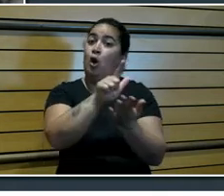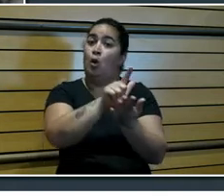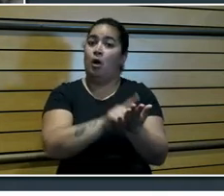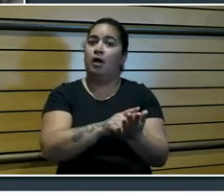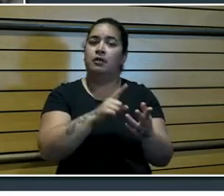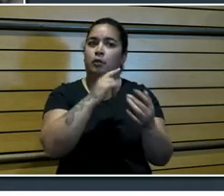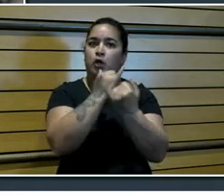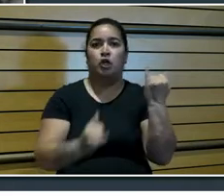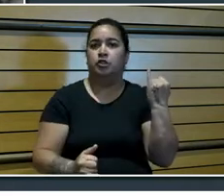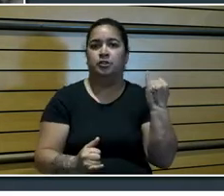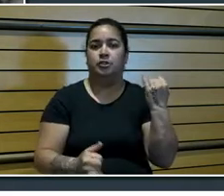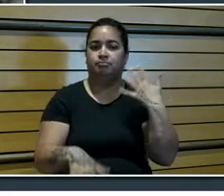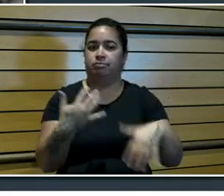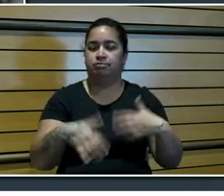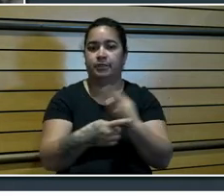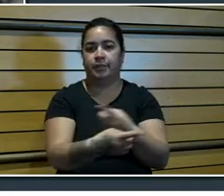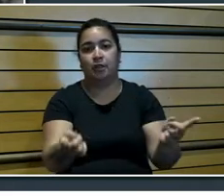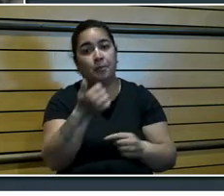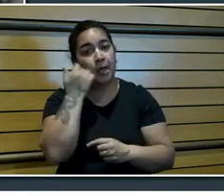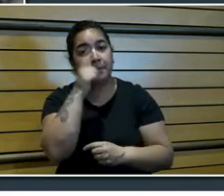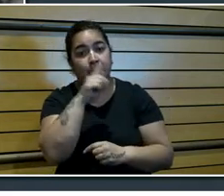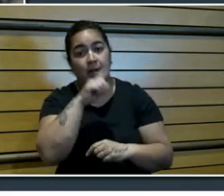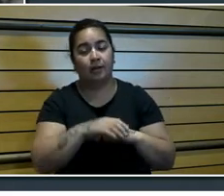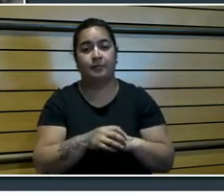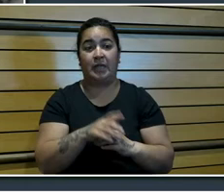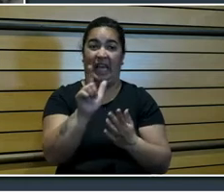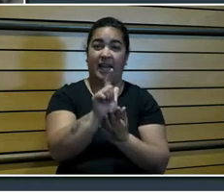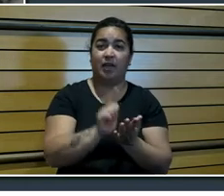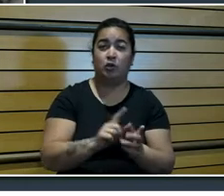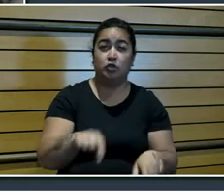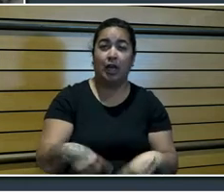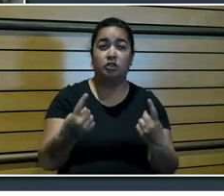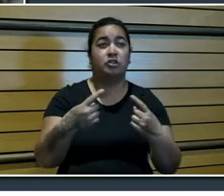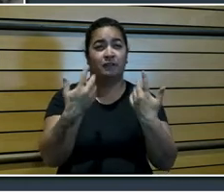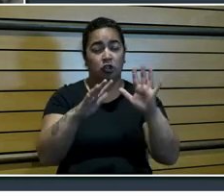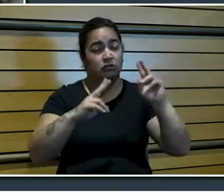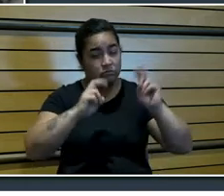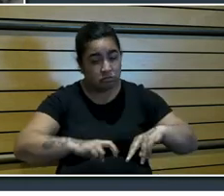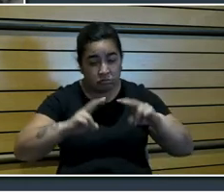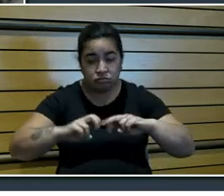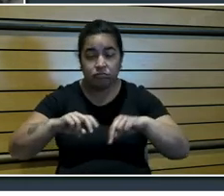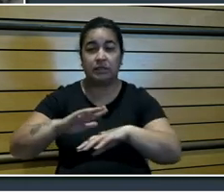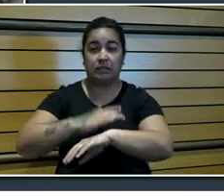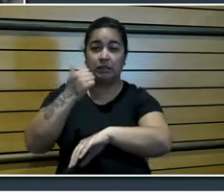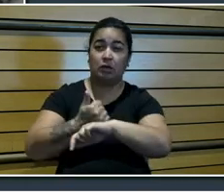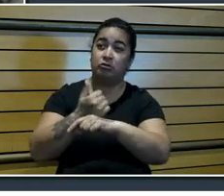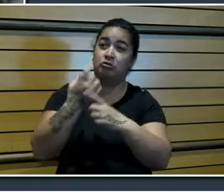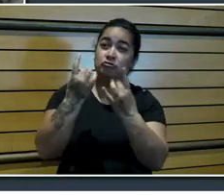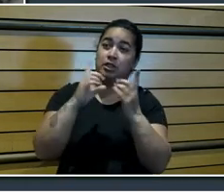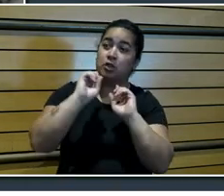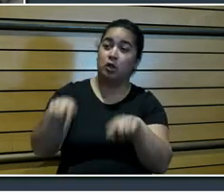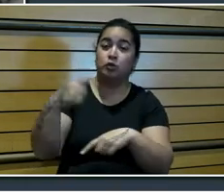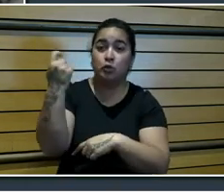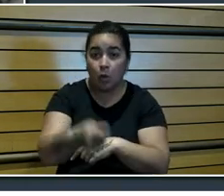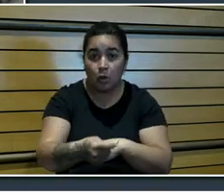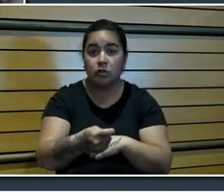each occasion, when a legal challenge had been painstakingly and thoroughly researched and assembled, in attempt at a legal redress